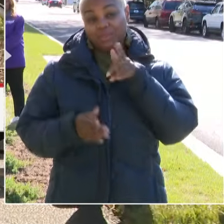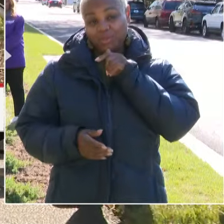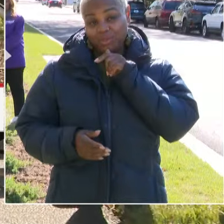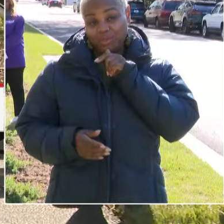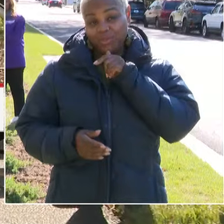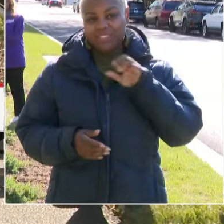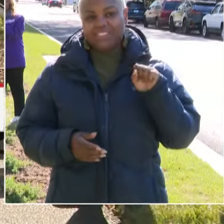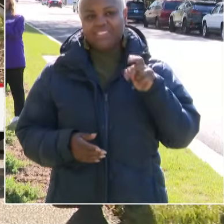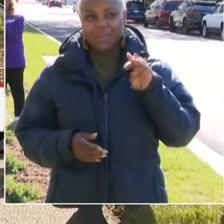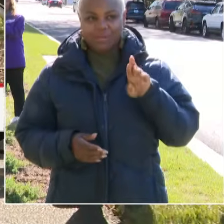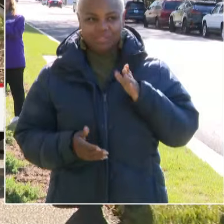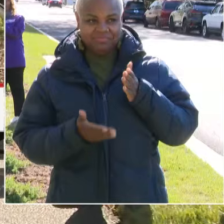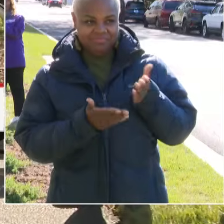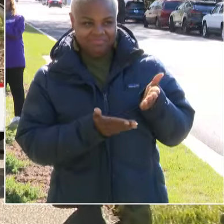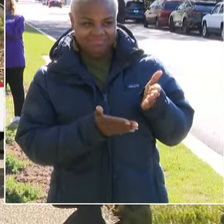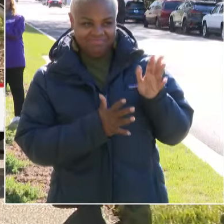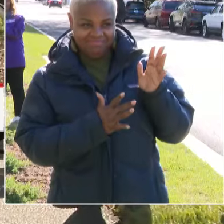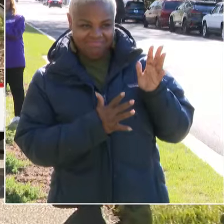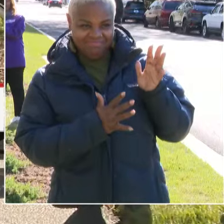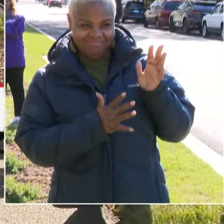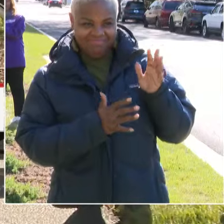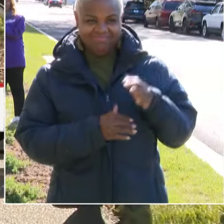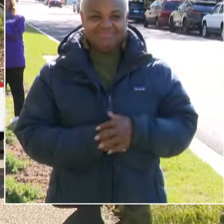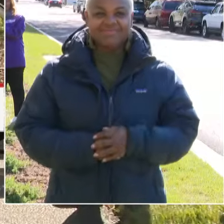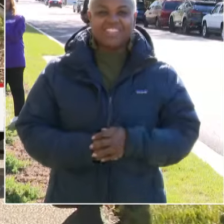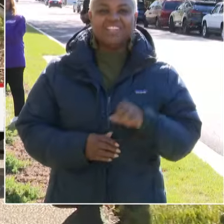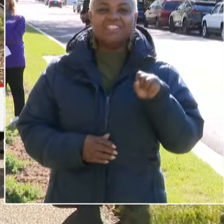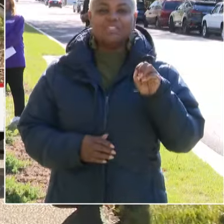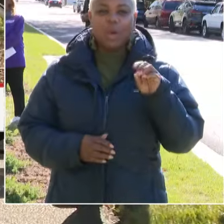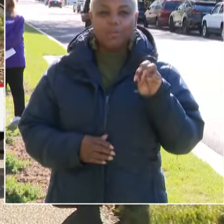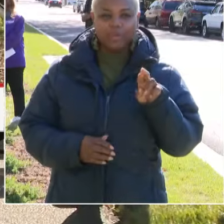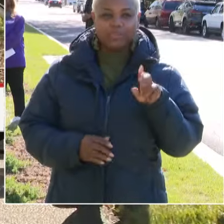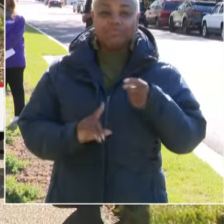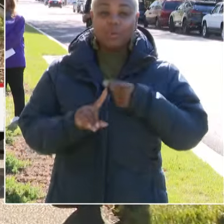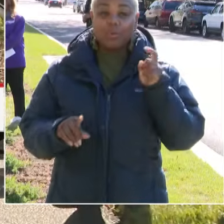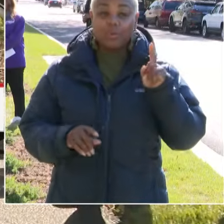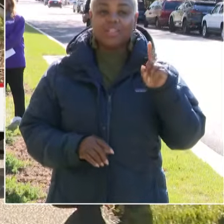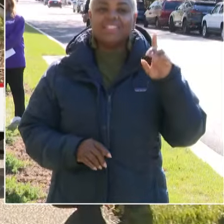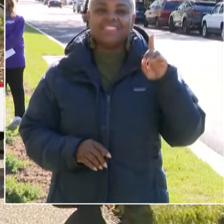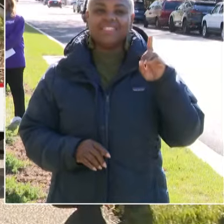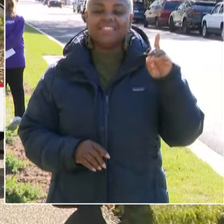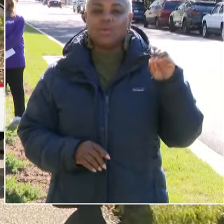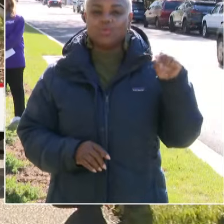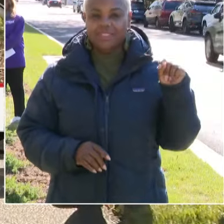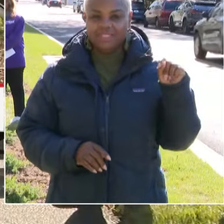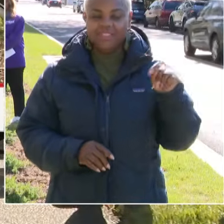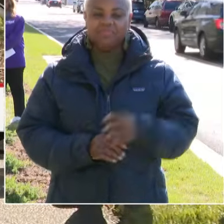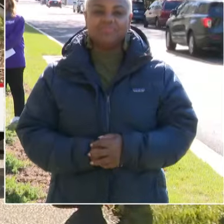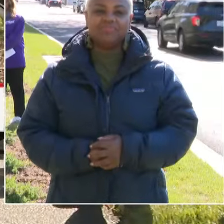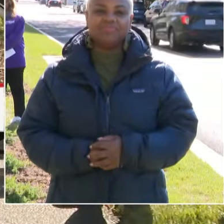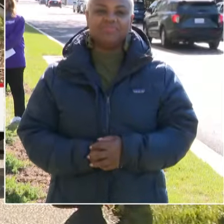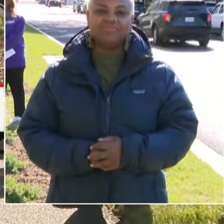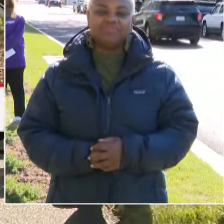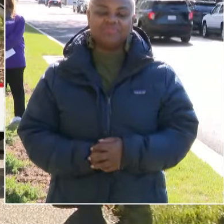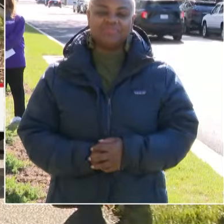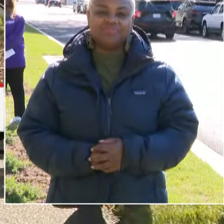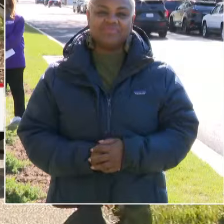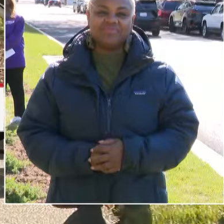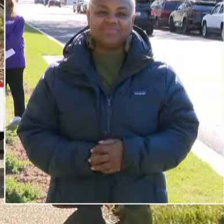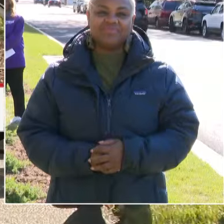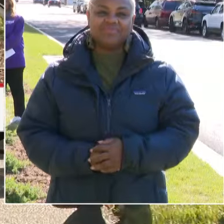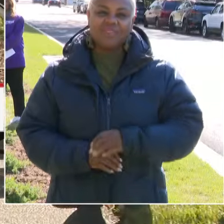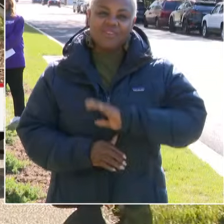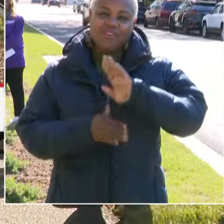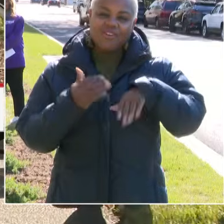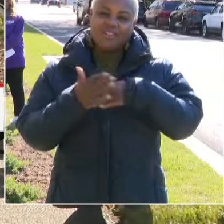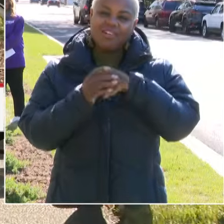Alhawamde from DDOT. This guy, every single detail about this project is in the head of that guy.